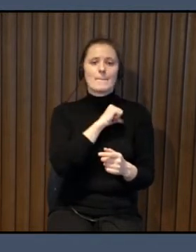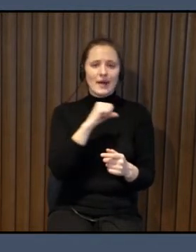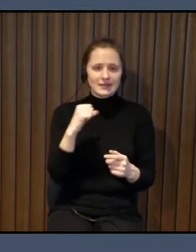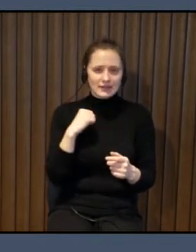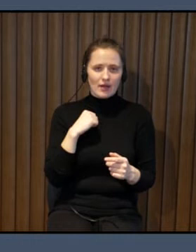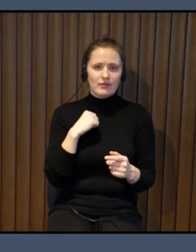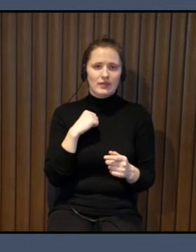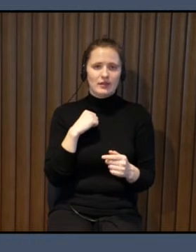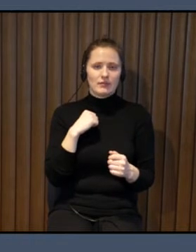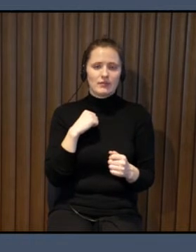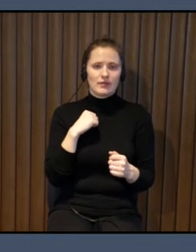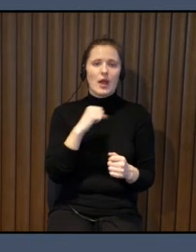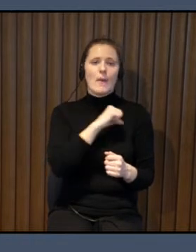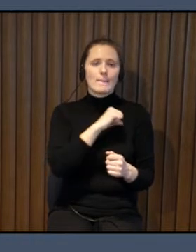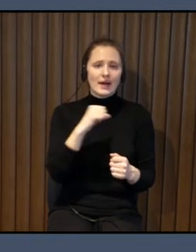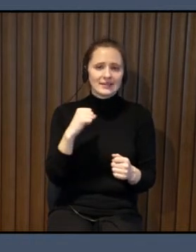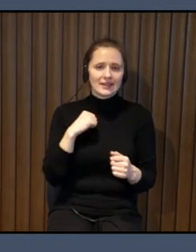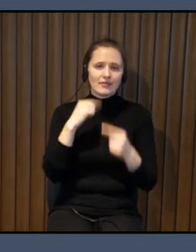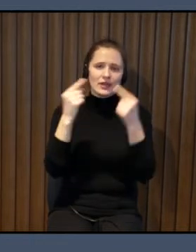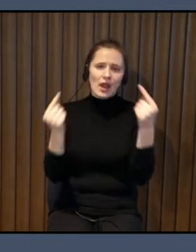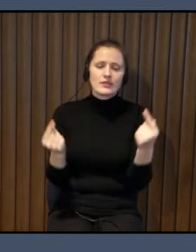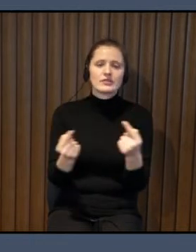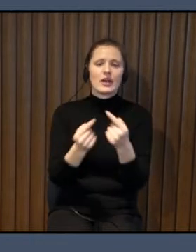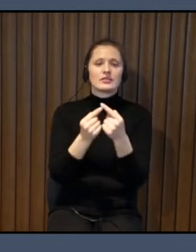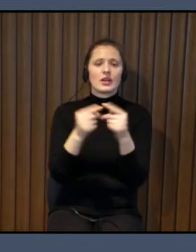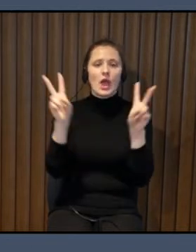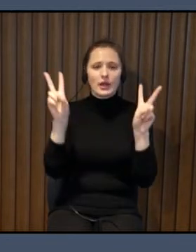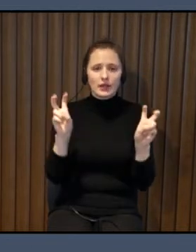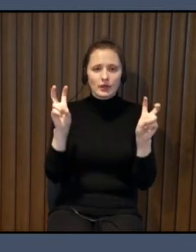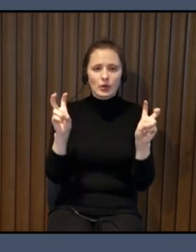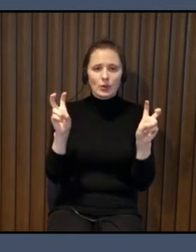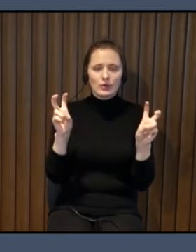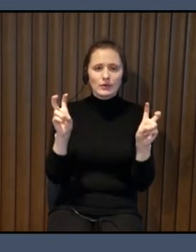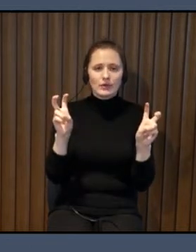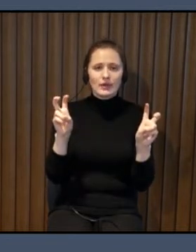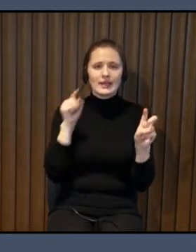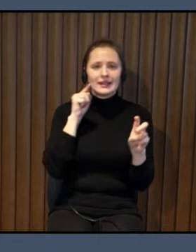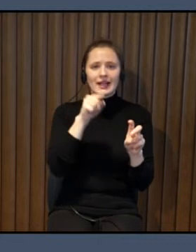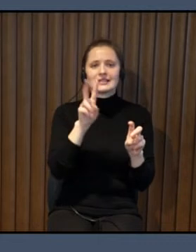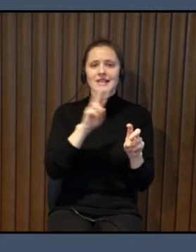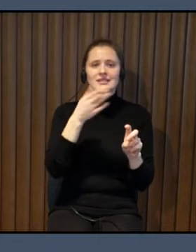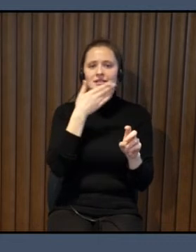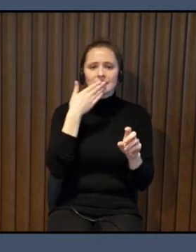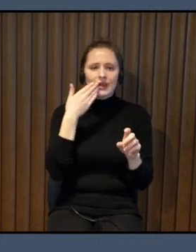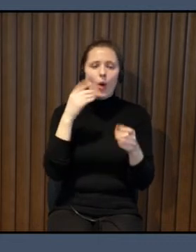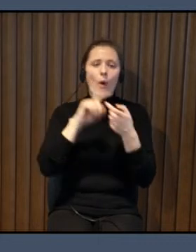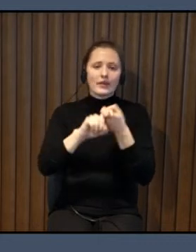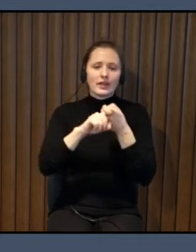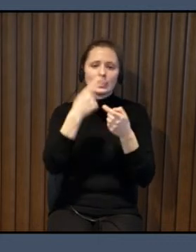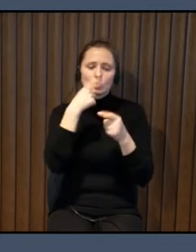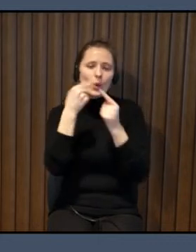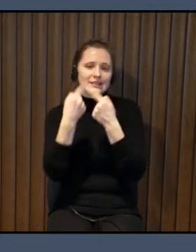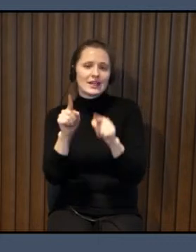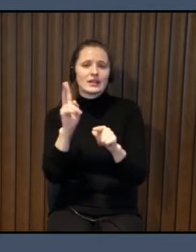technical, as well as communication issues. But what we want